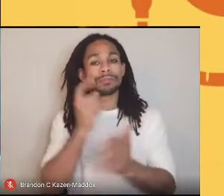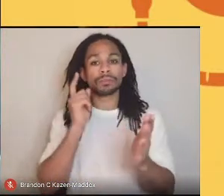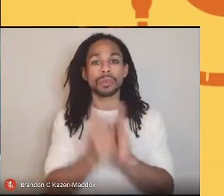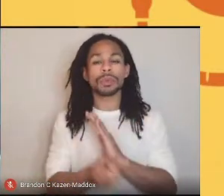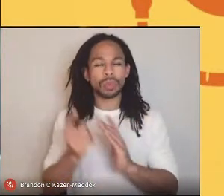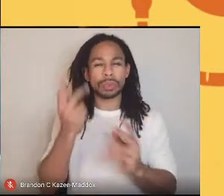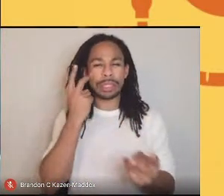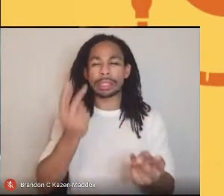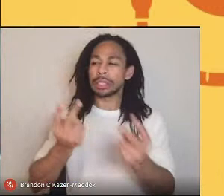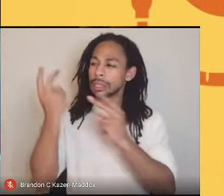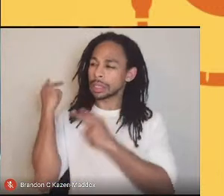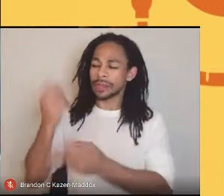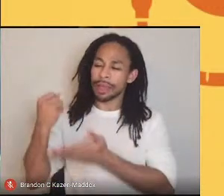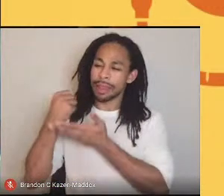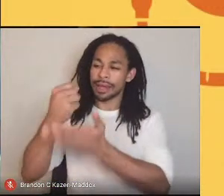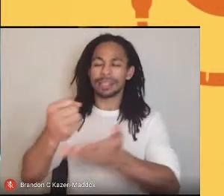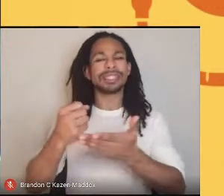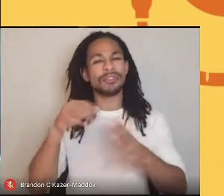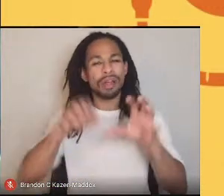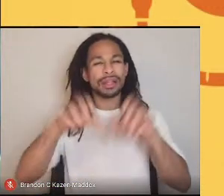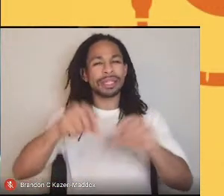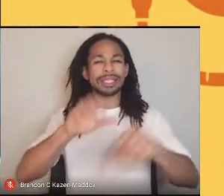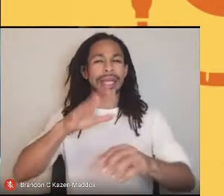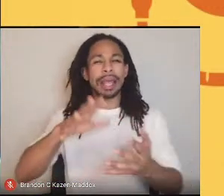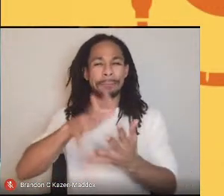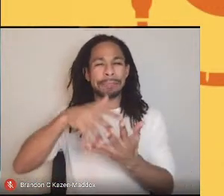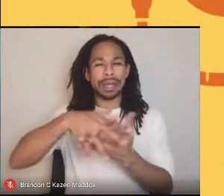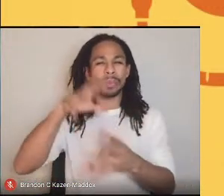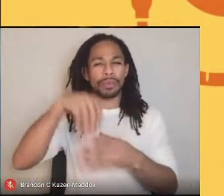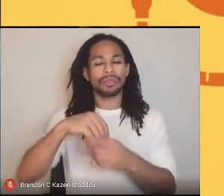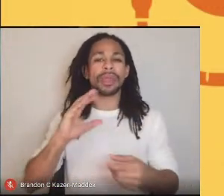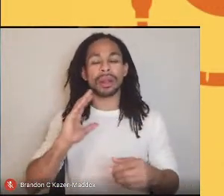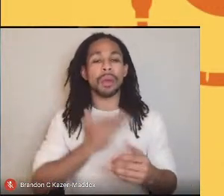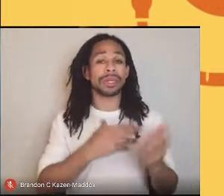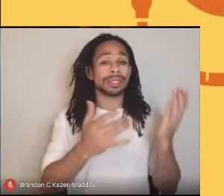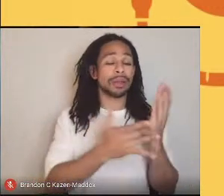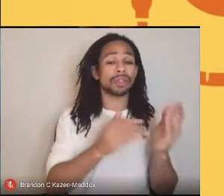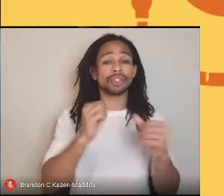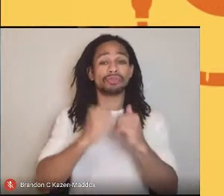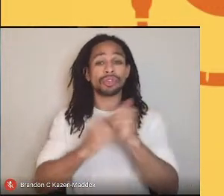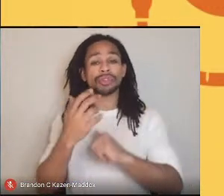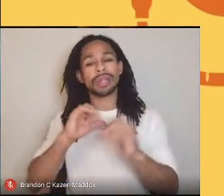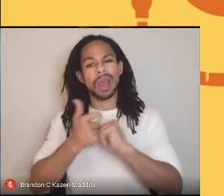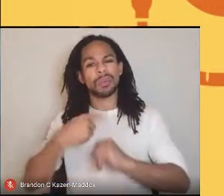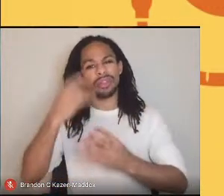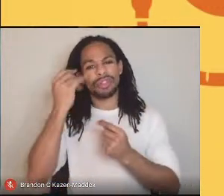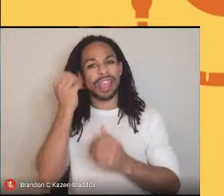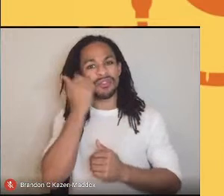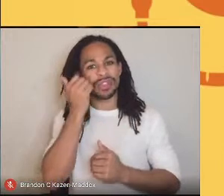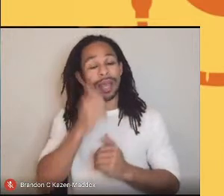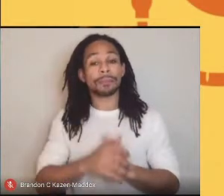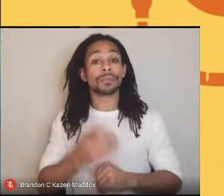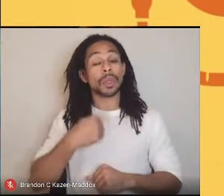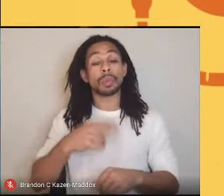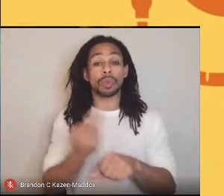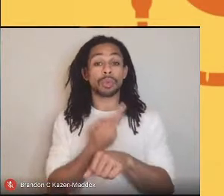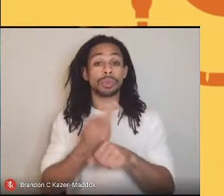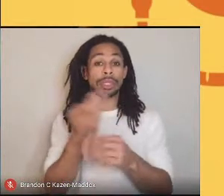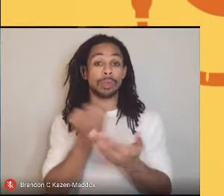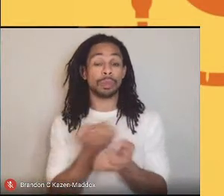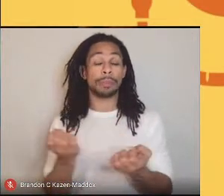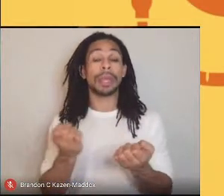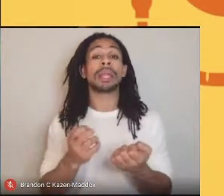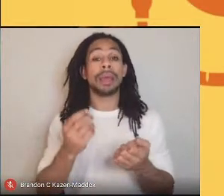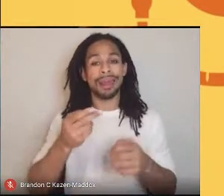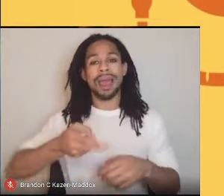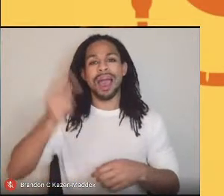colonization embedded within the technology, structures, and ways of thinking we use every day. We are using equipment and